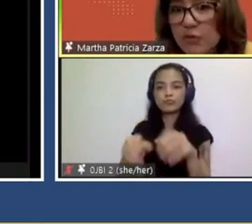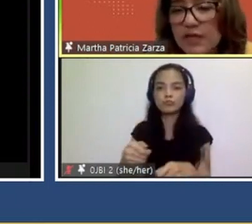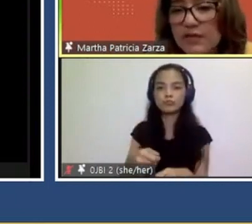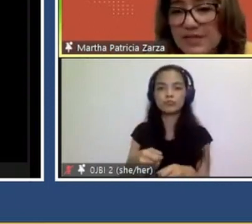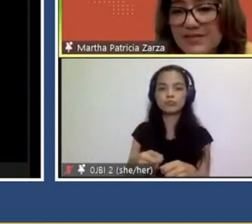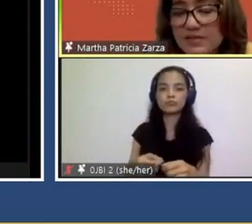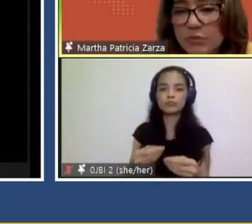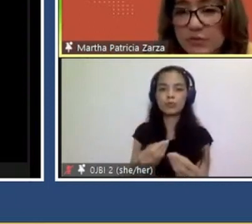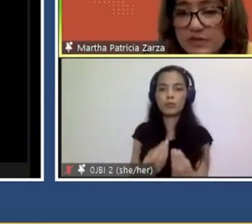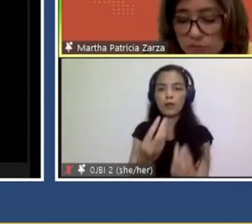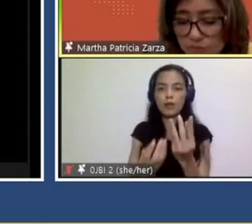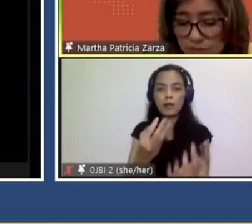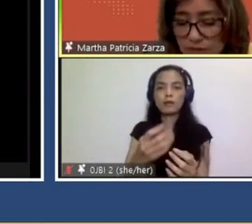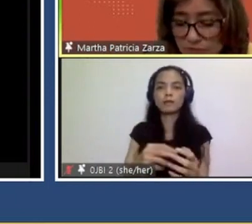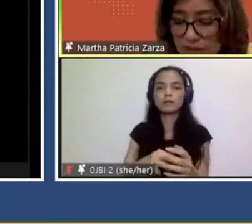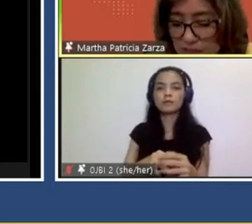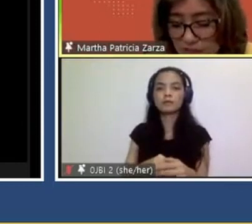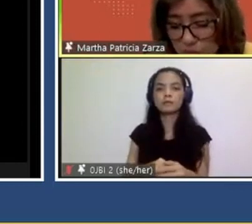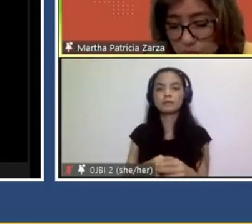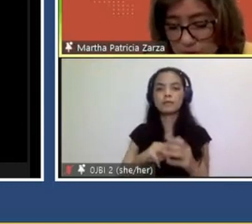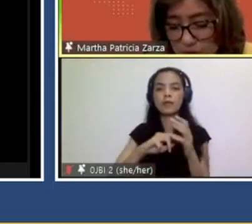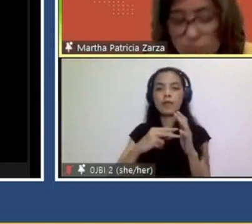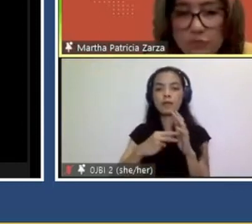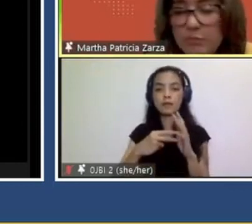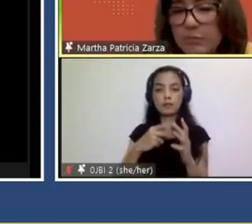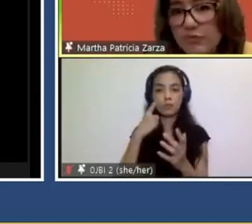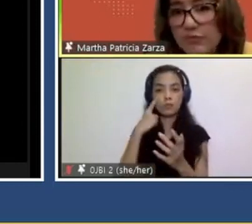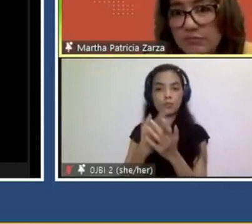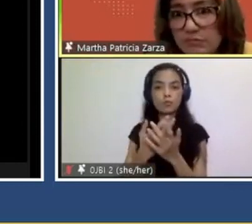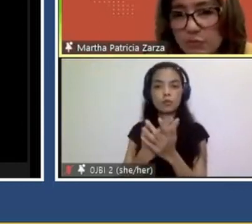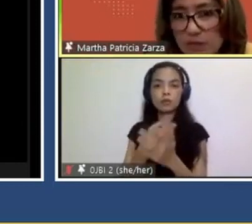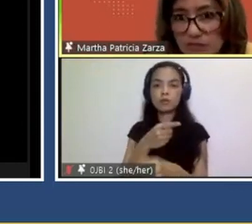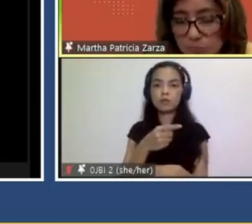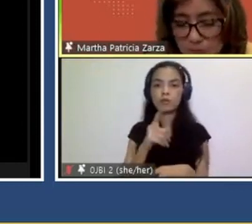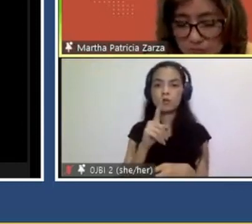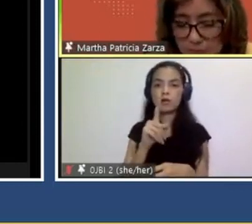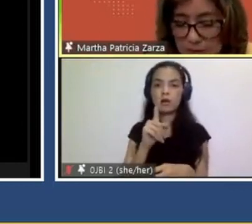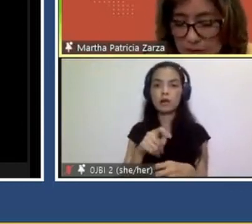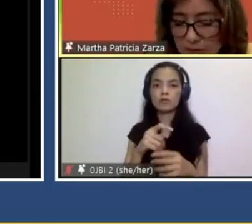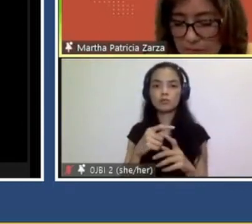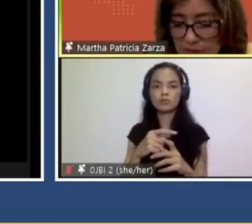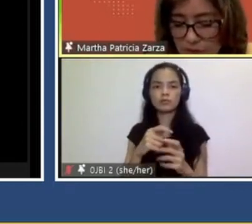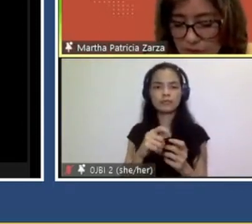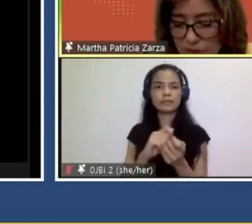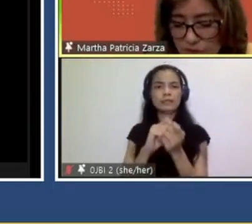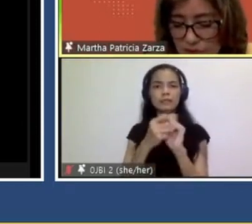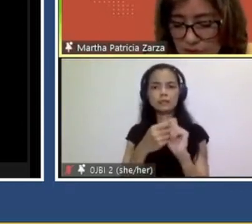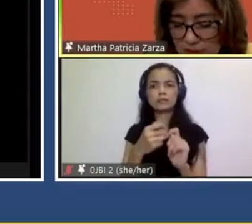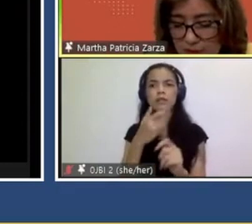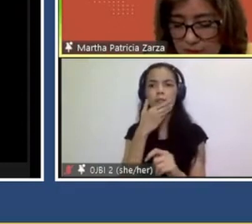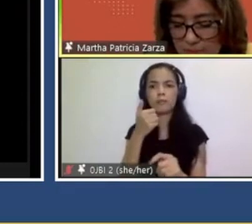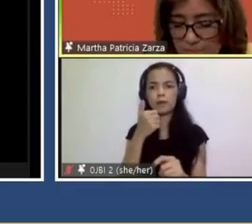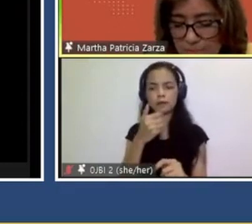that show that this wood stove really need to improve. We need to improve them